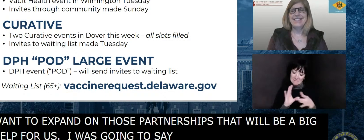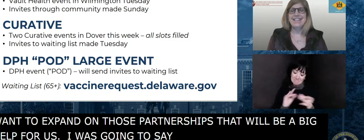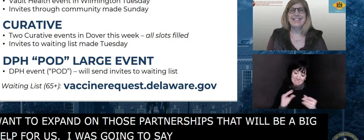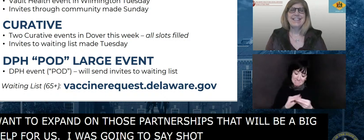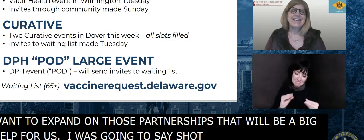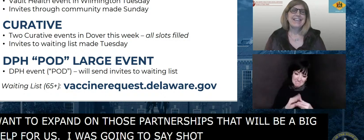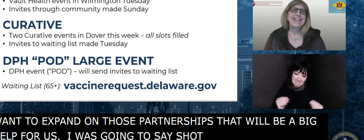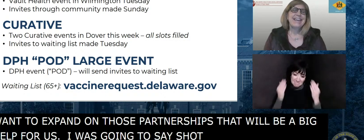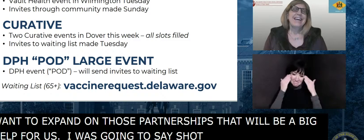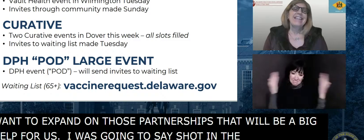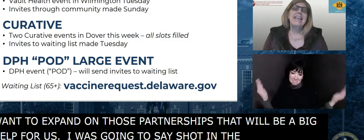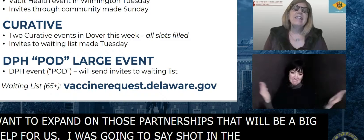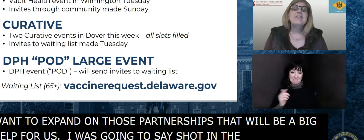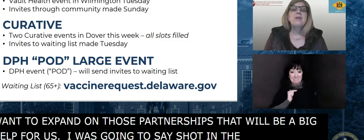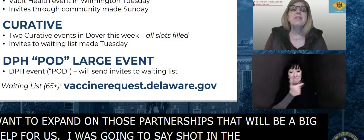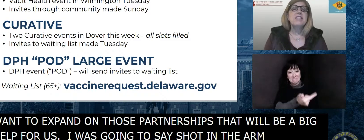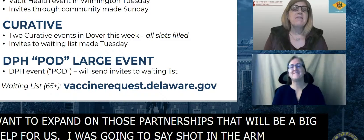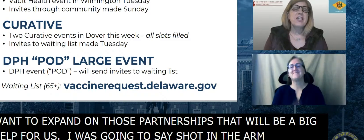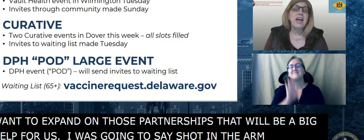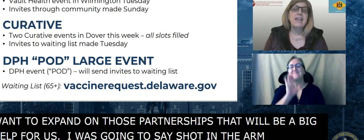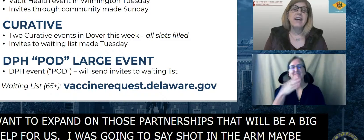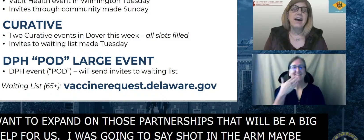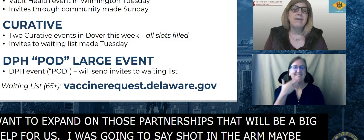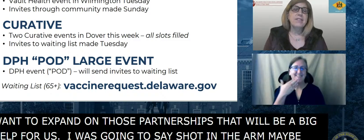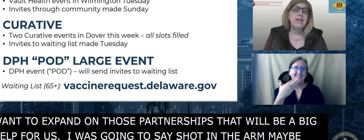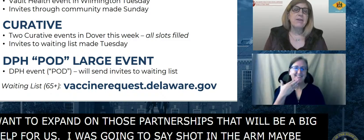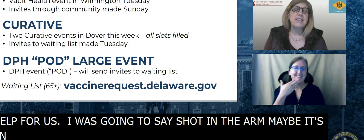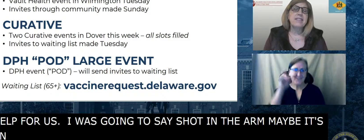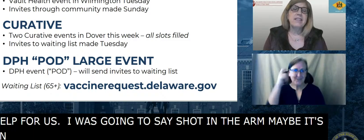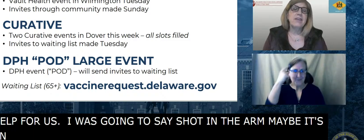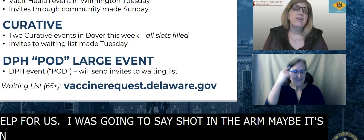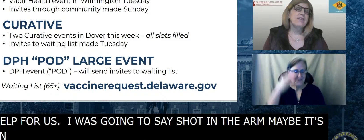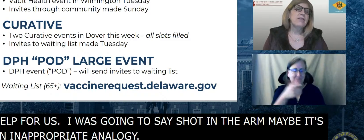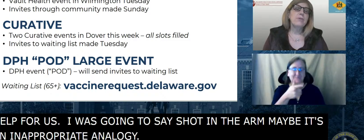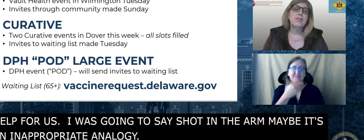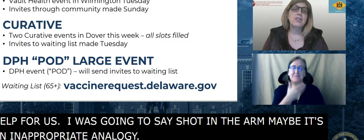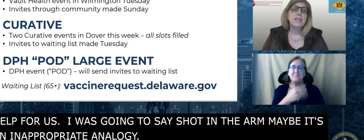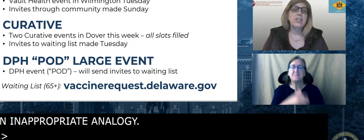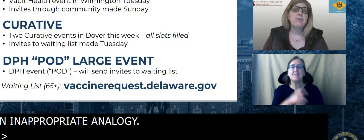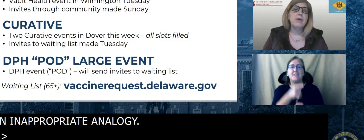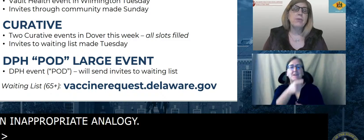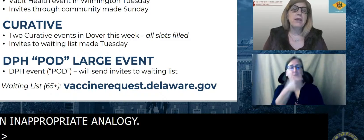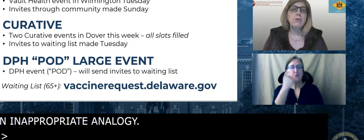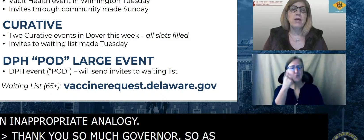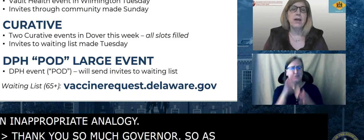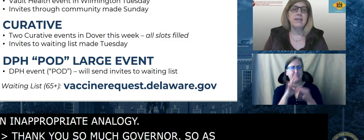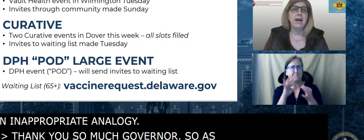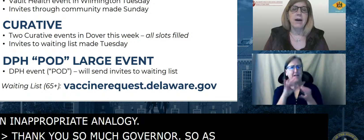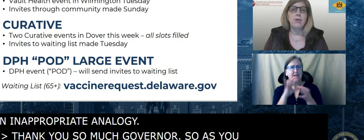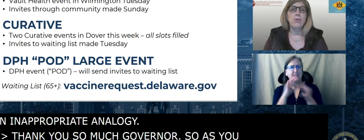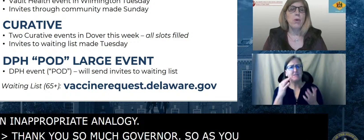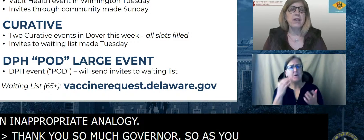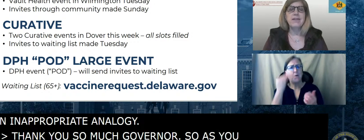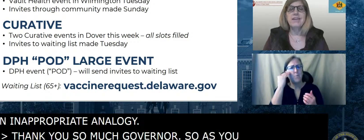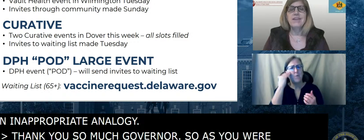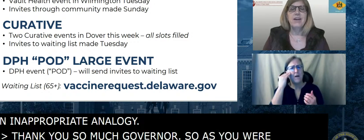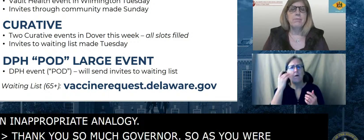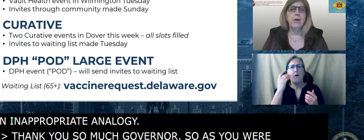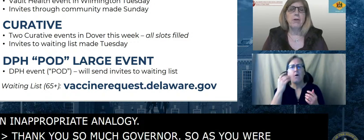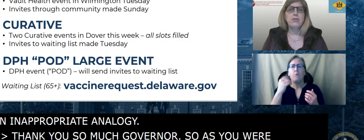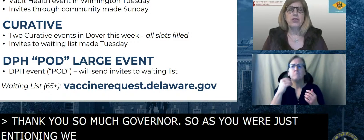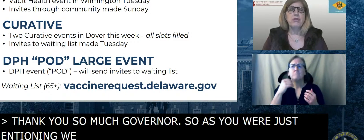analogy. Thank you so much, Governor. And so as you were just mentioning, we know that